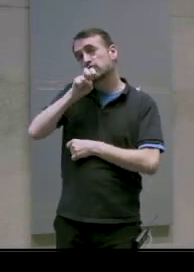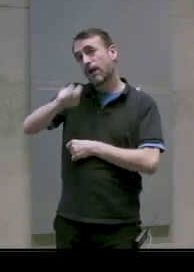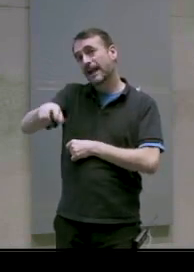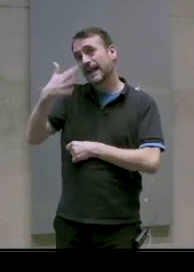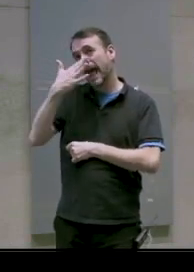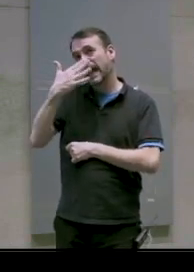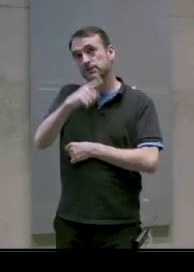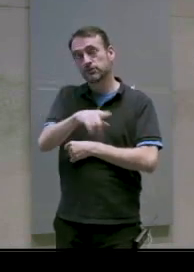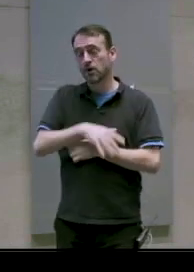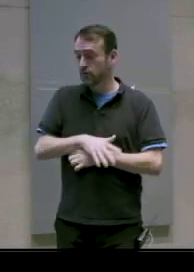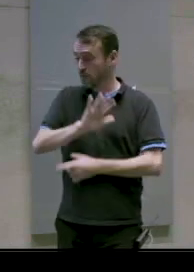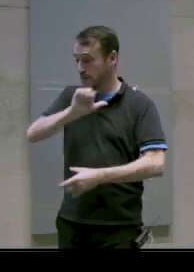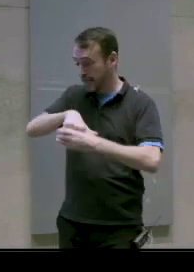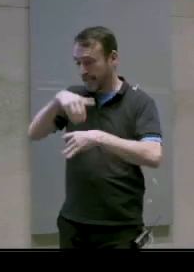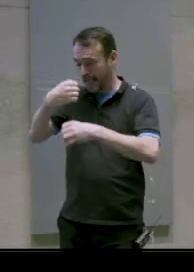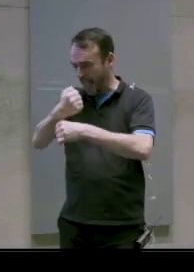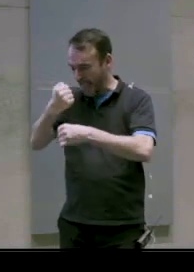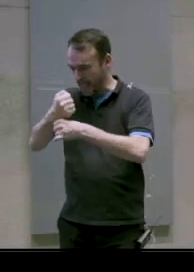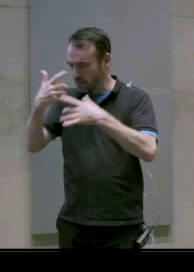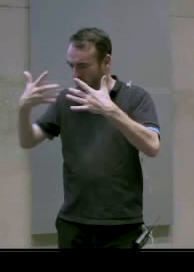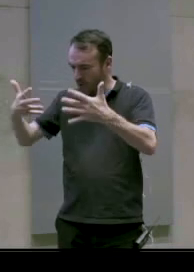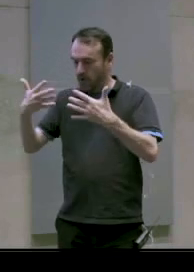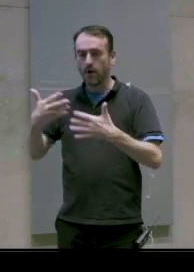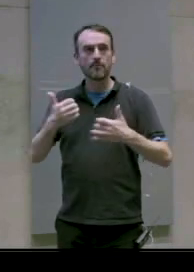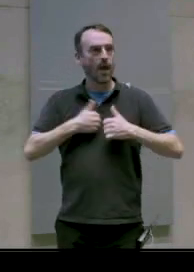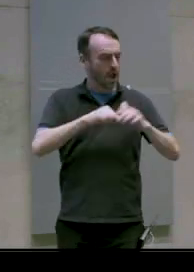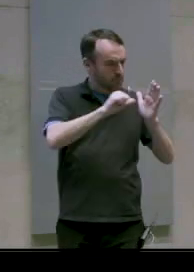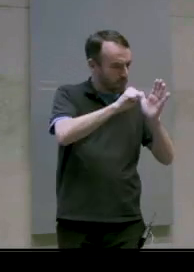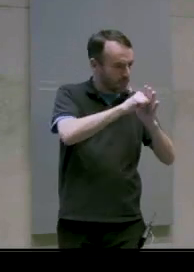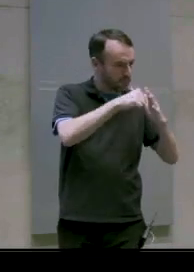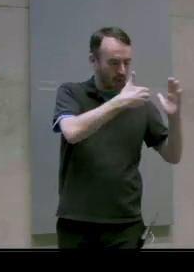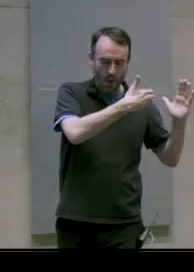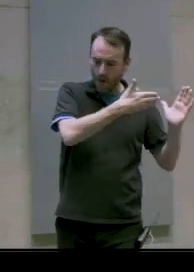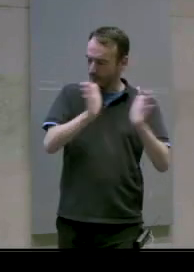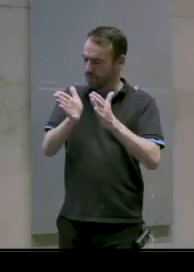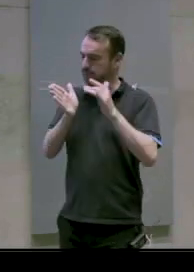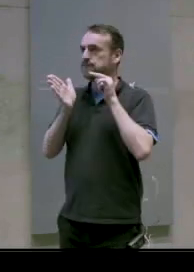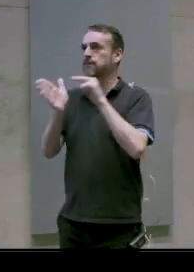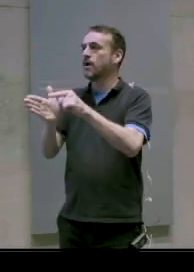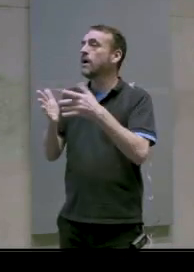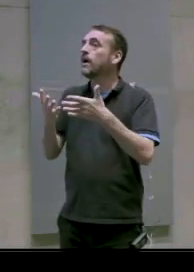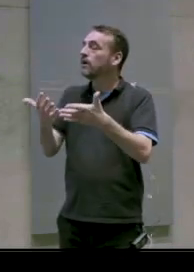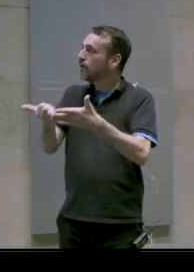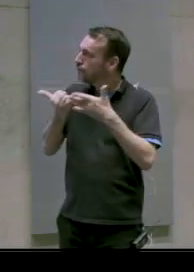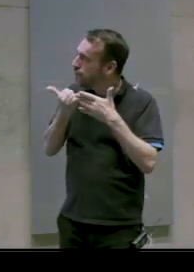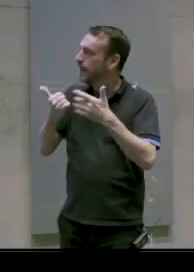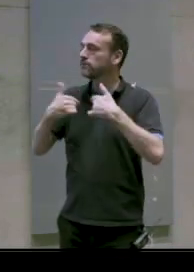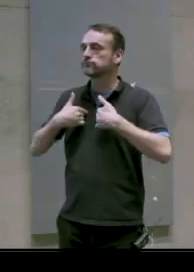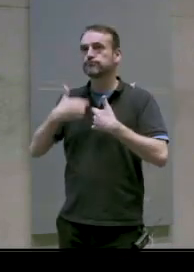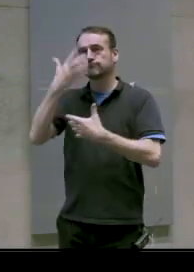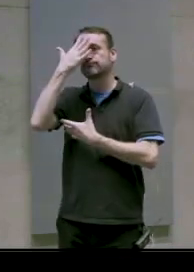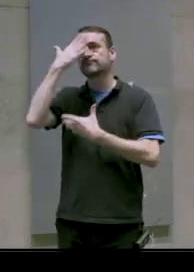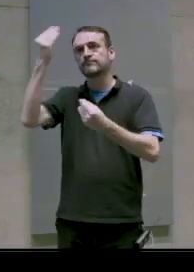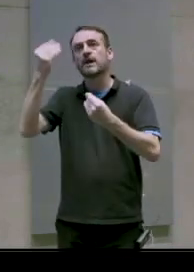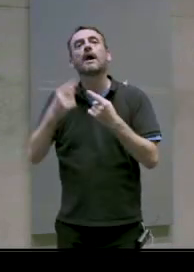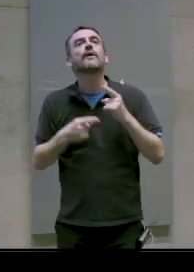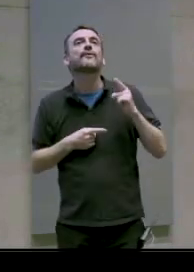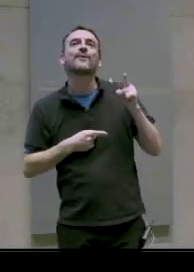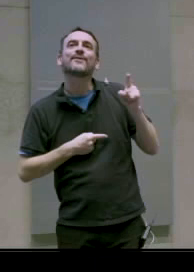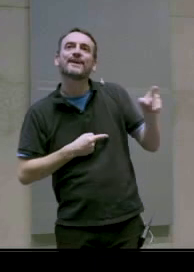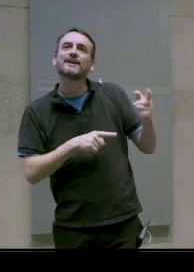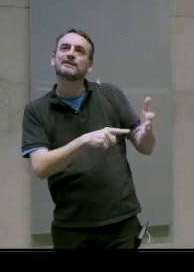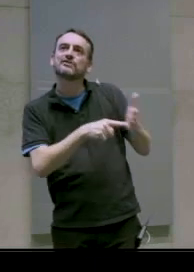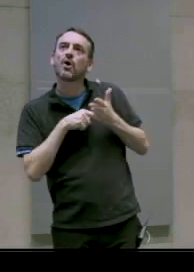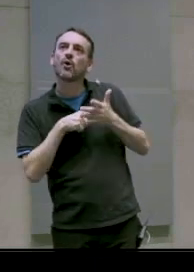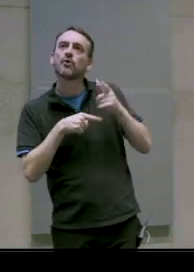problems instead of just my own all the time. It's great for breaking out of spirals when I'm stuck in them. This note showcases how games can